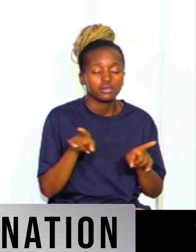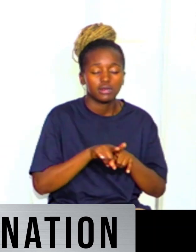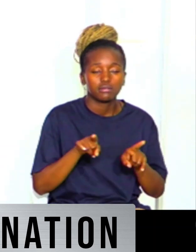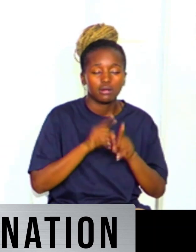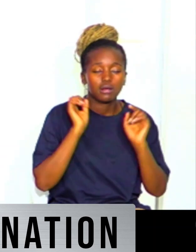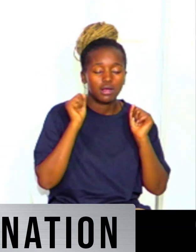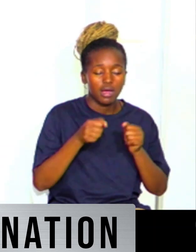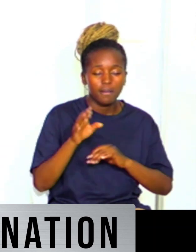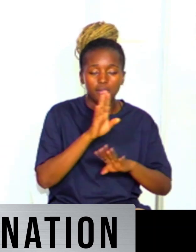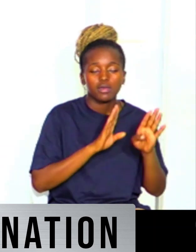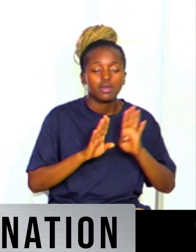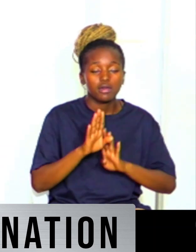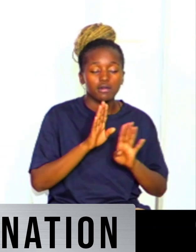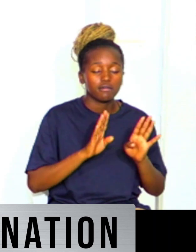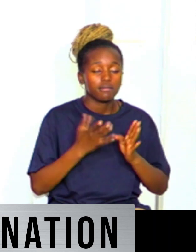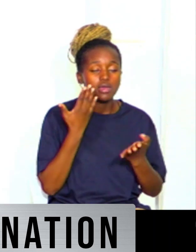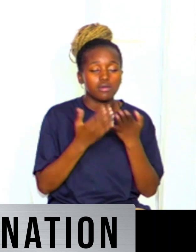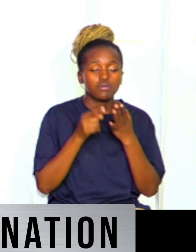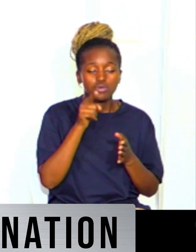it. Okay. Yes.